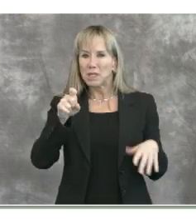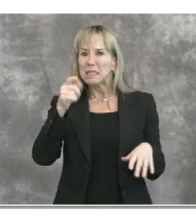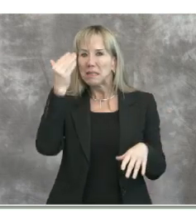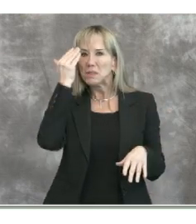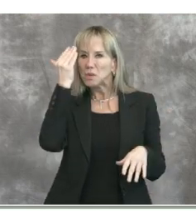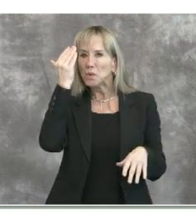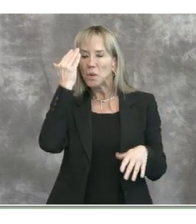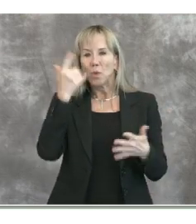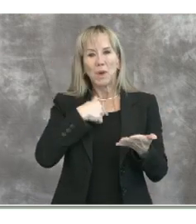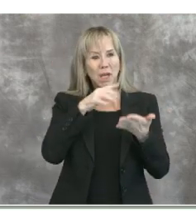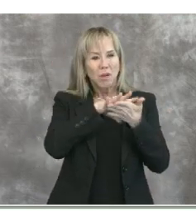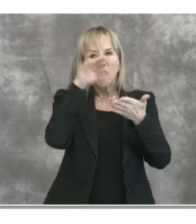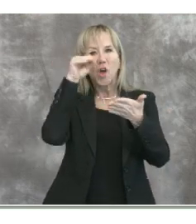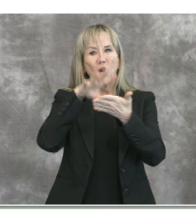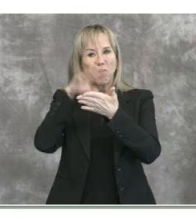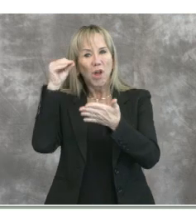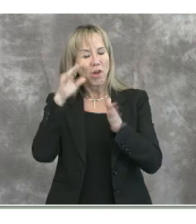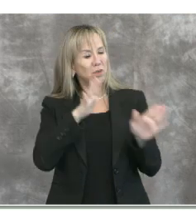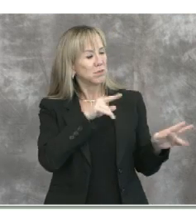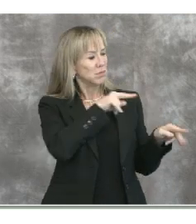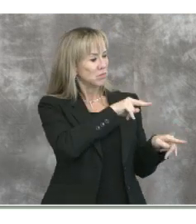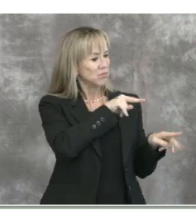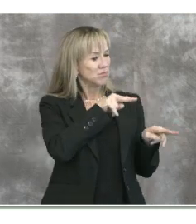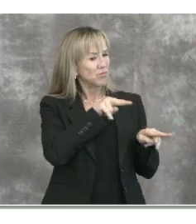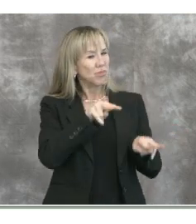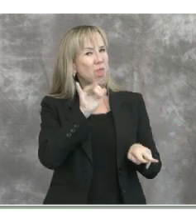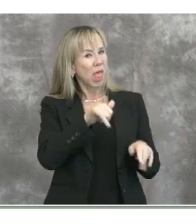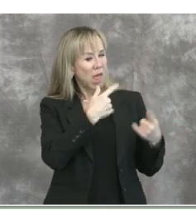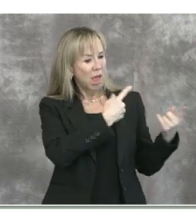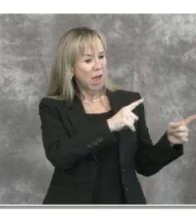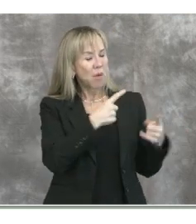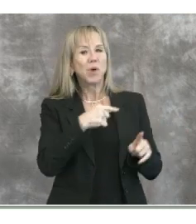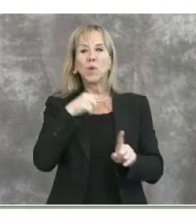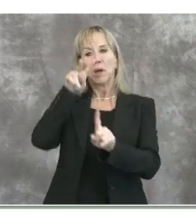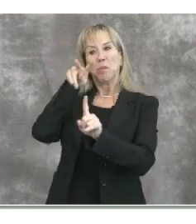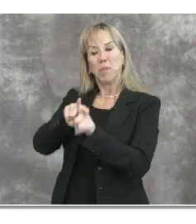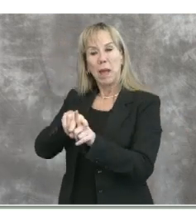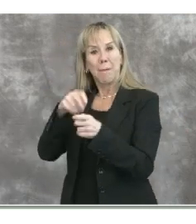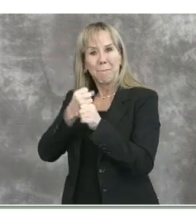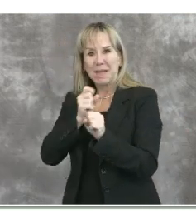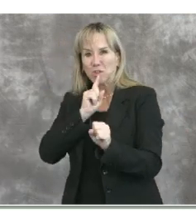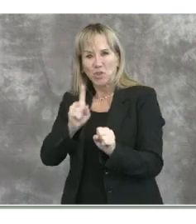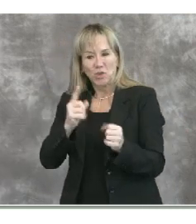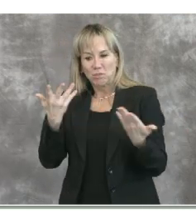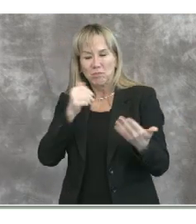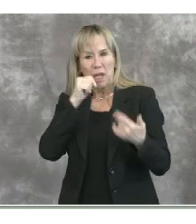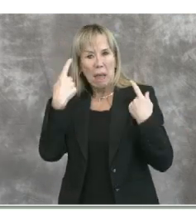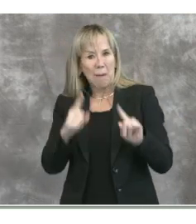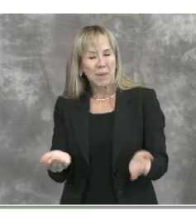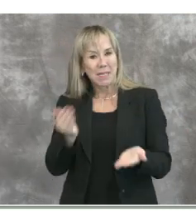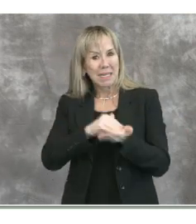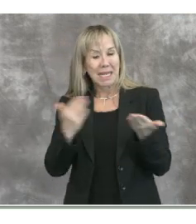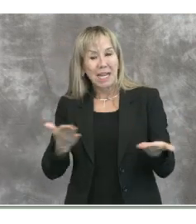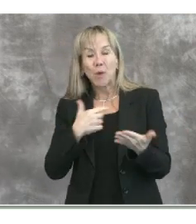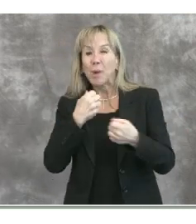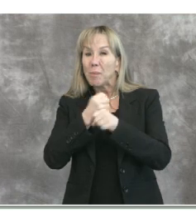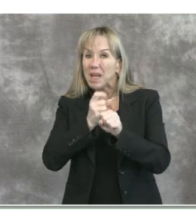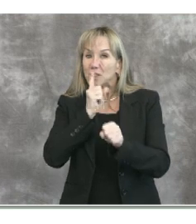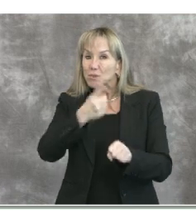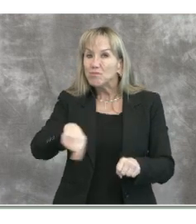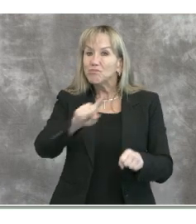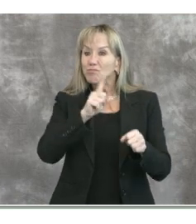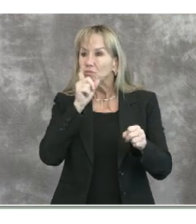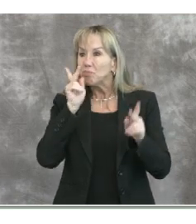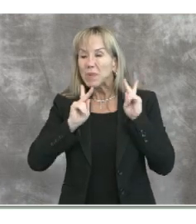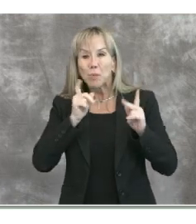we learn from these lessons and we apply these lessons in order to ensure not only the best protection for the health and safety and life of our